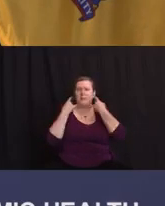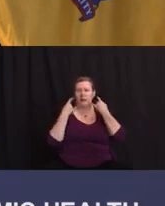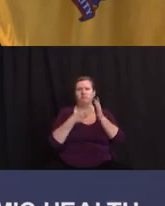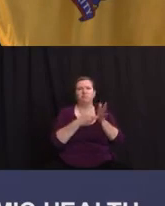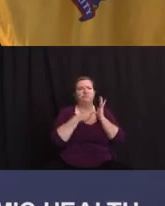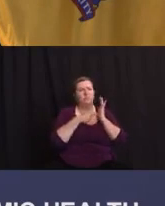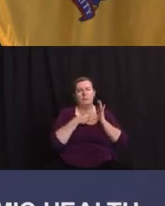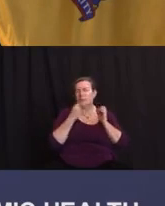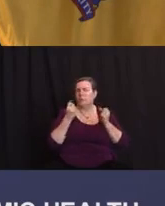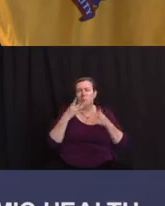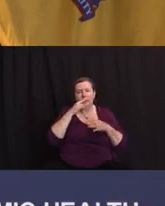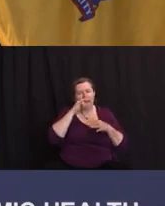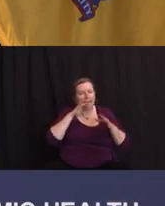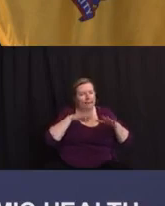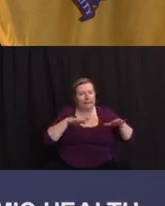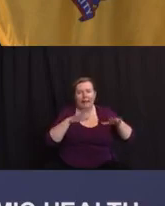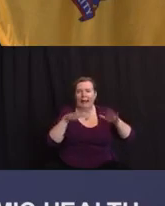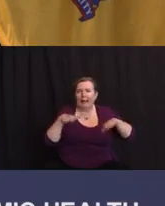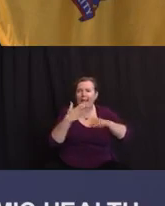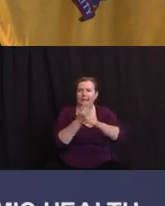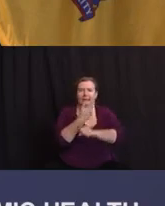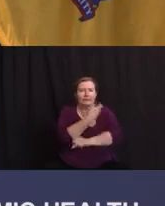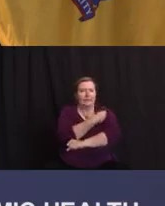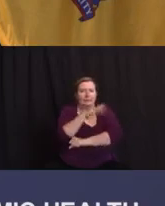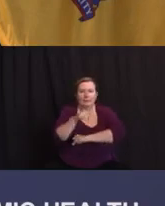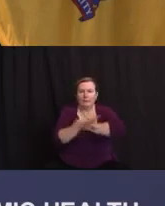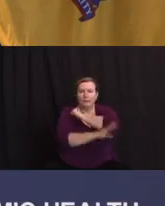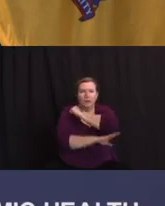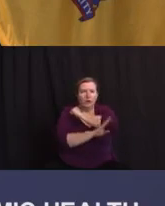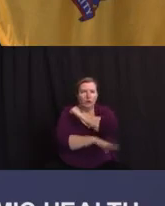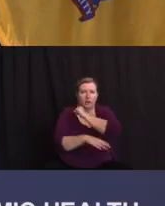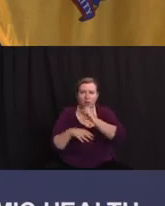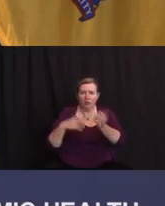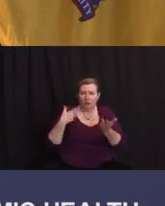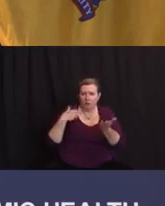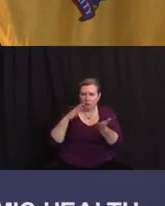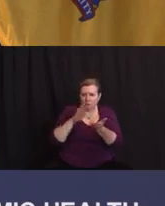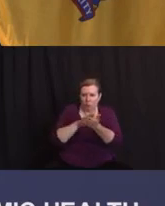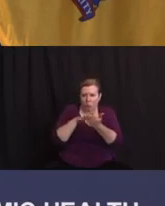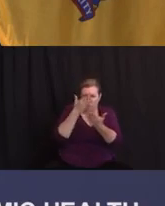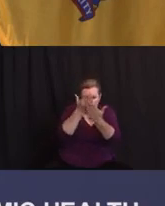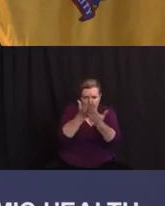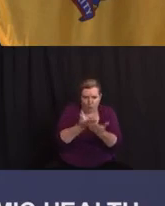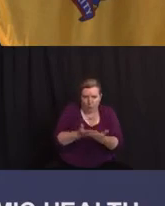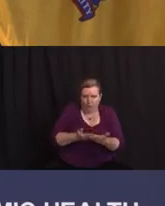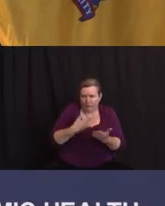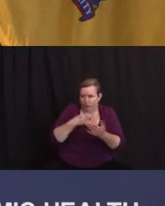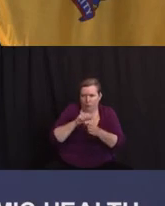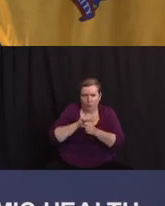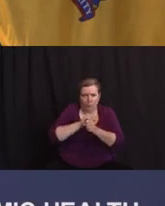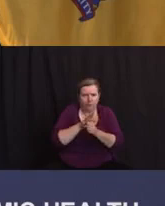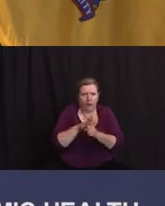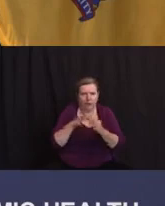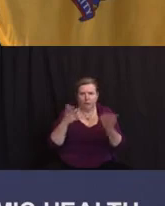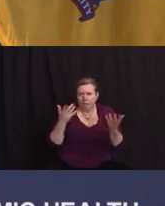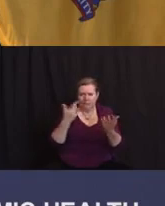protected by the fall, and schools will have no way of verifying COVID vaccine status yet, unless